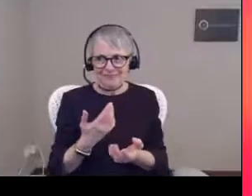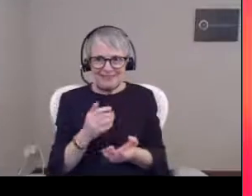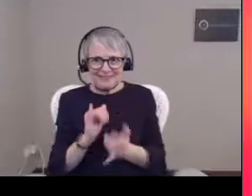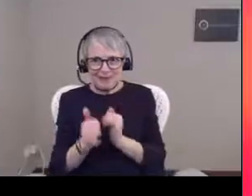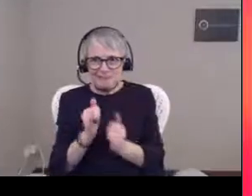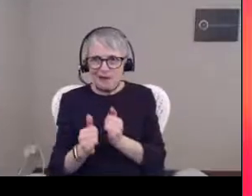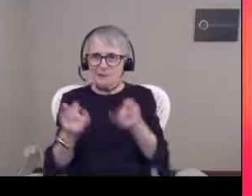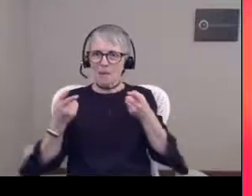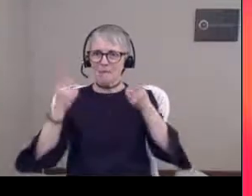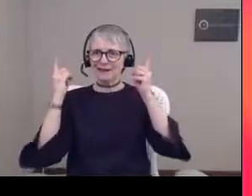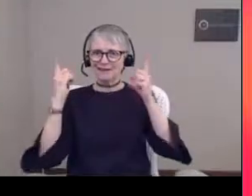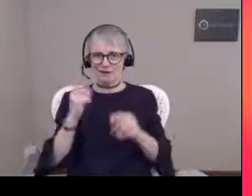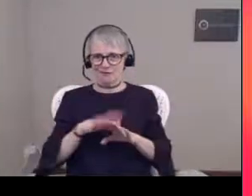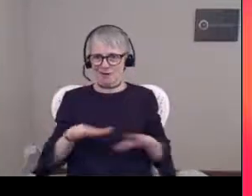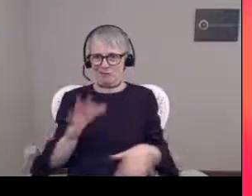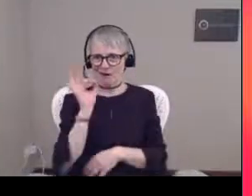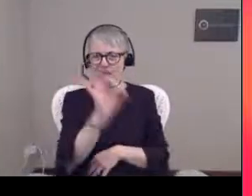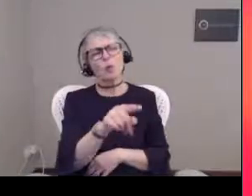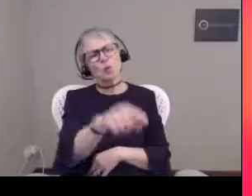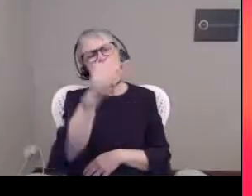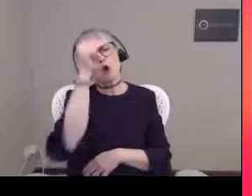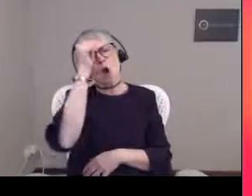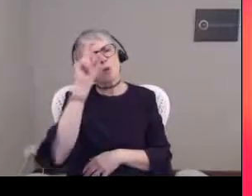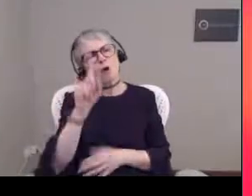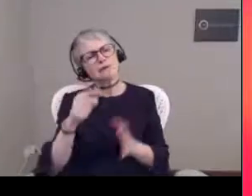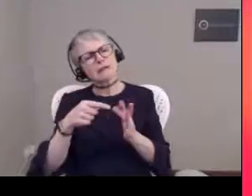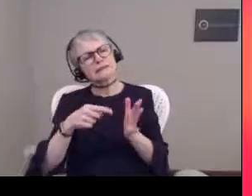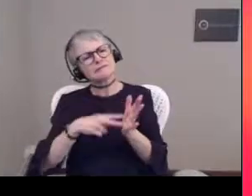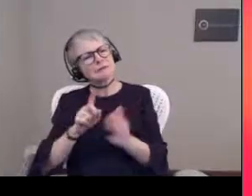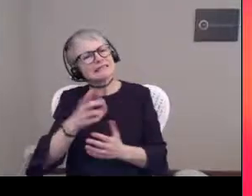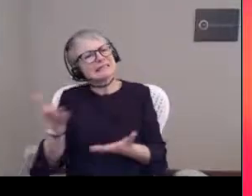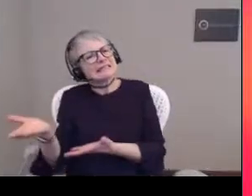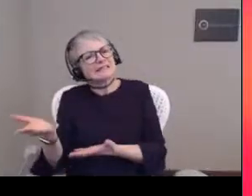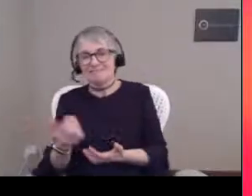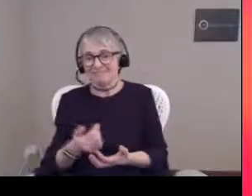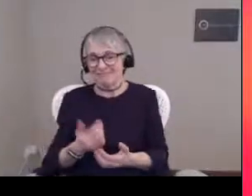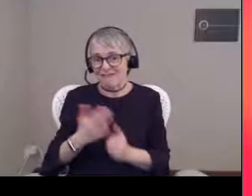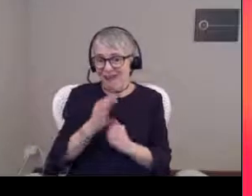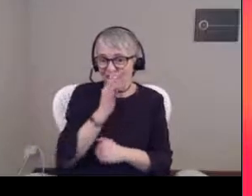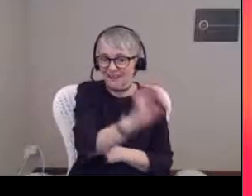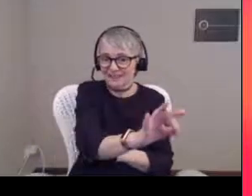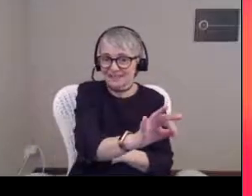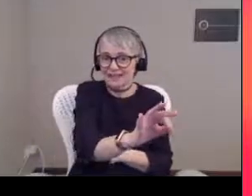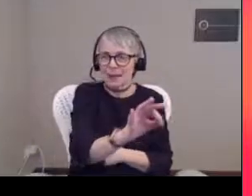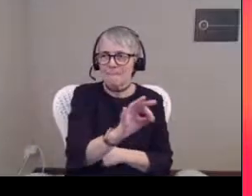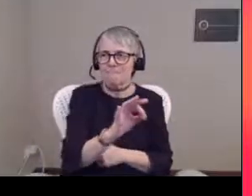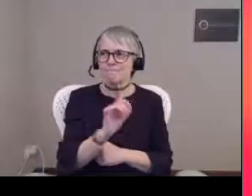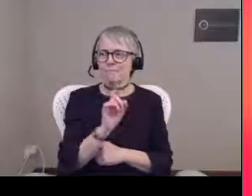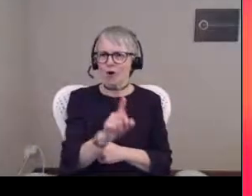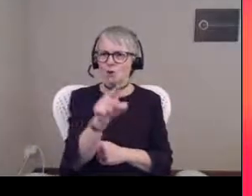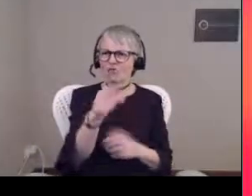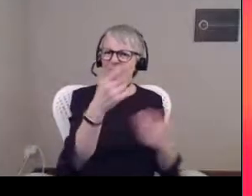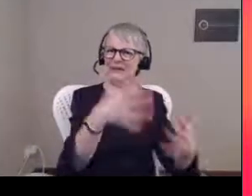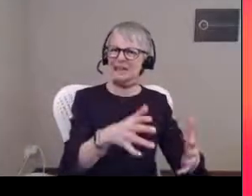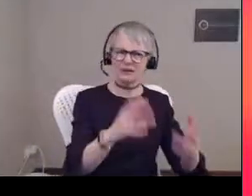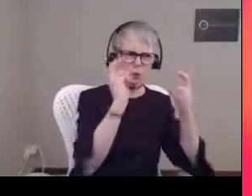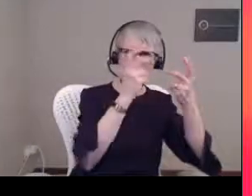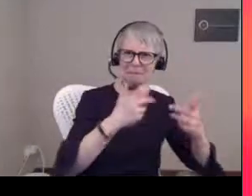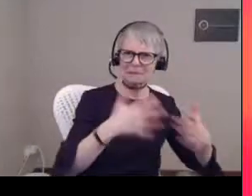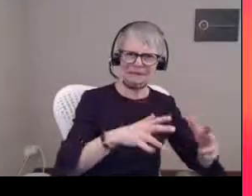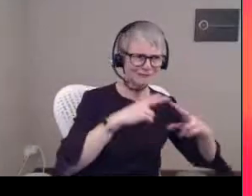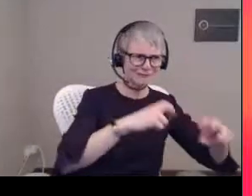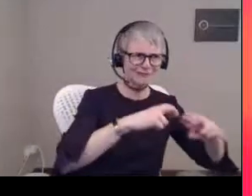they expect it in the answers, which isn't always the right approach, but sometimes you might find that. So if you can get as much knowledge about the company from